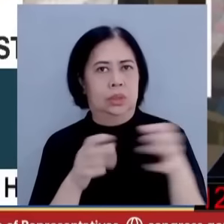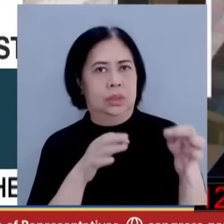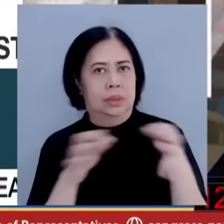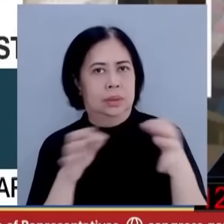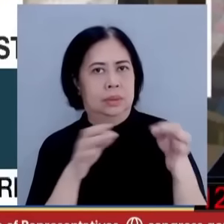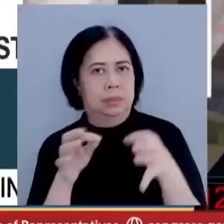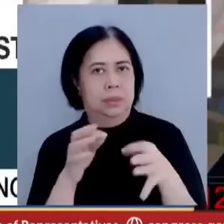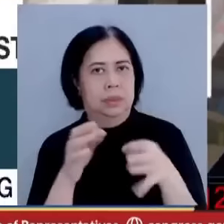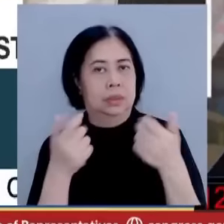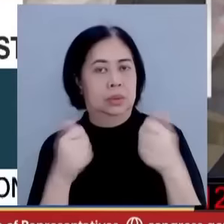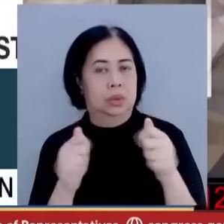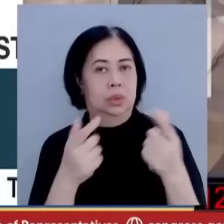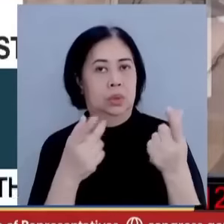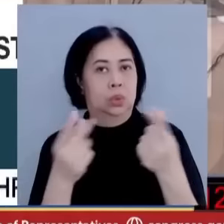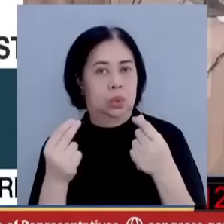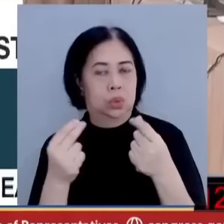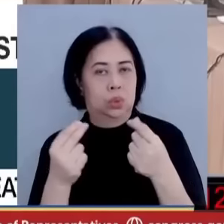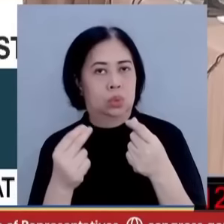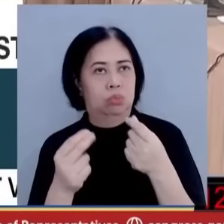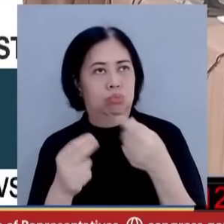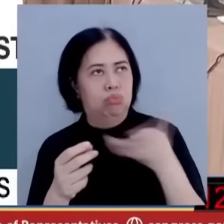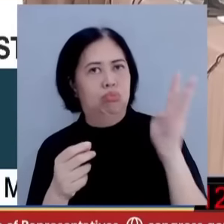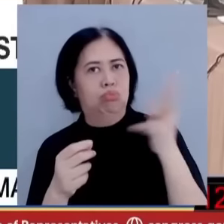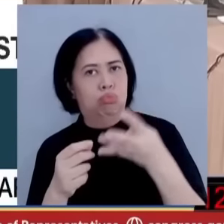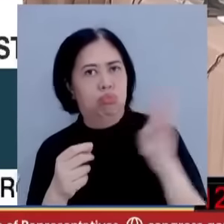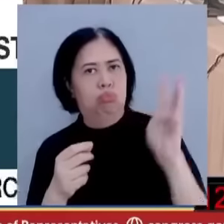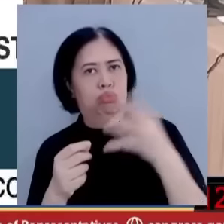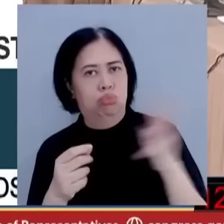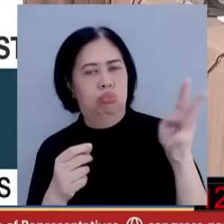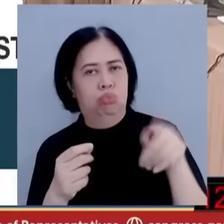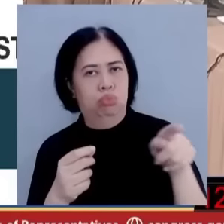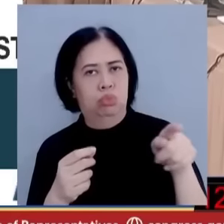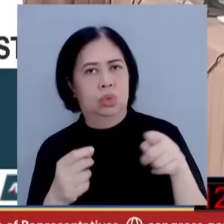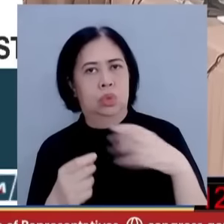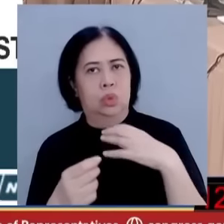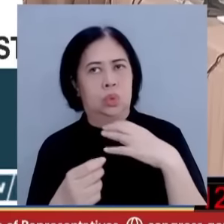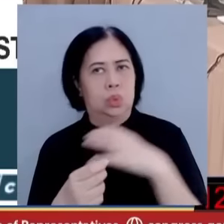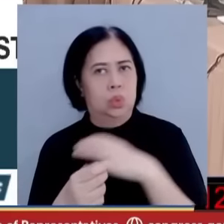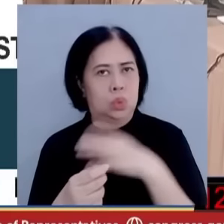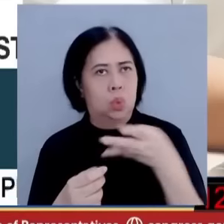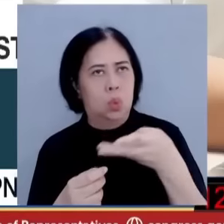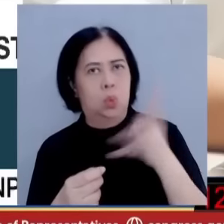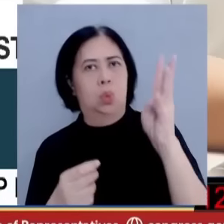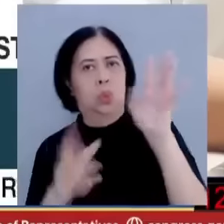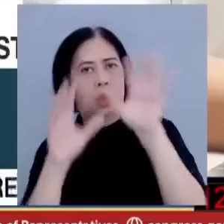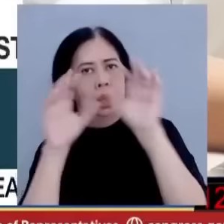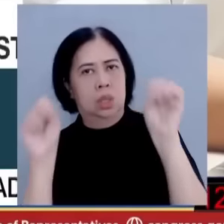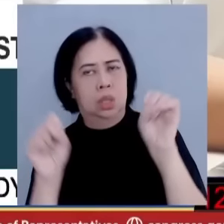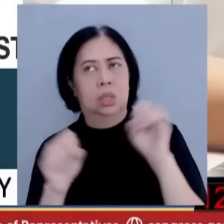they're trying to do is to taunt the House of Representatives, taunt the president